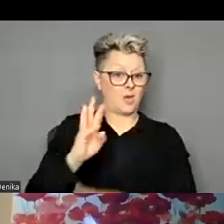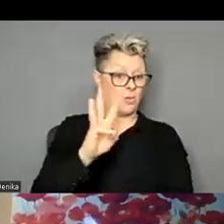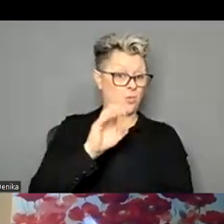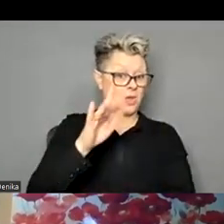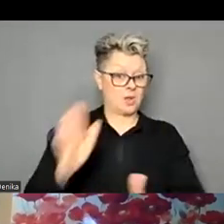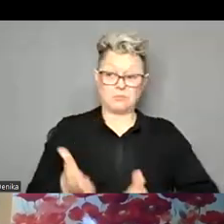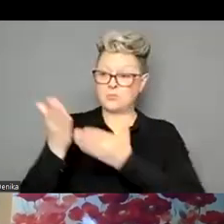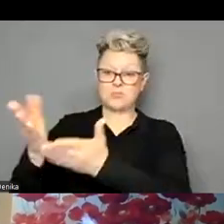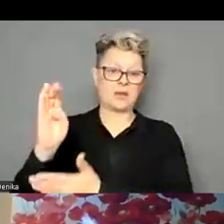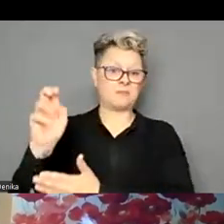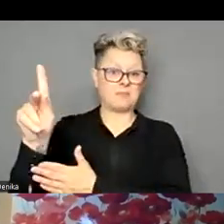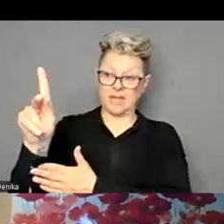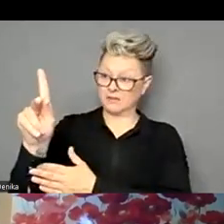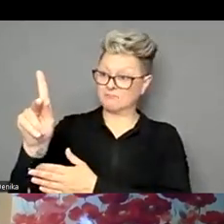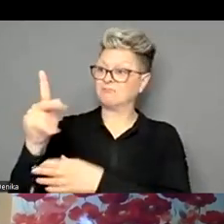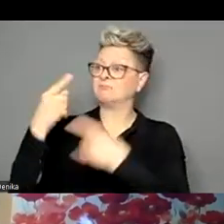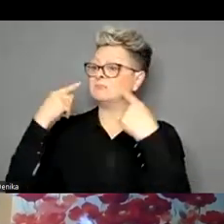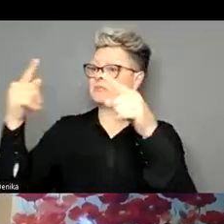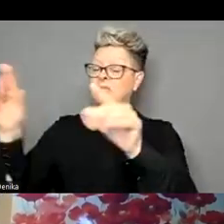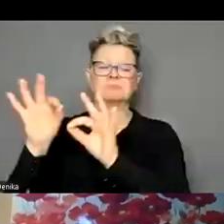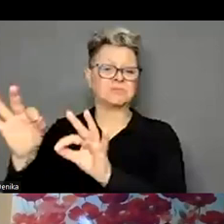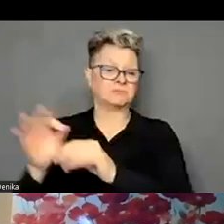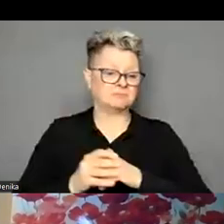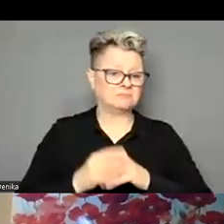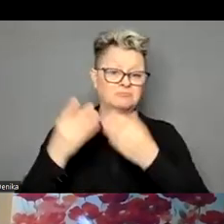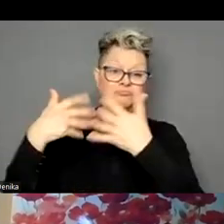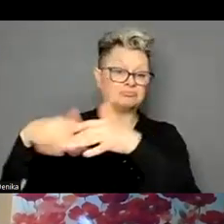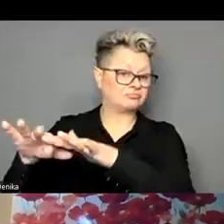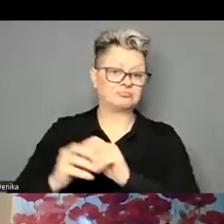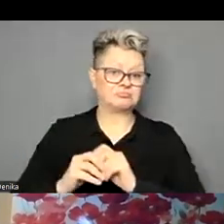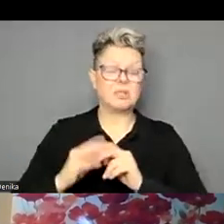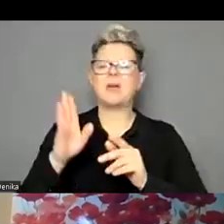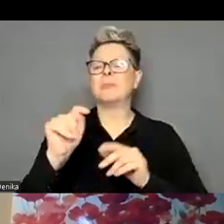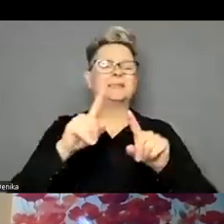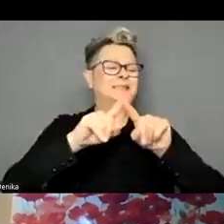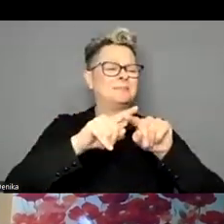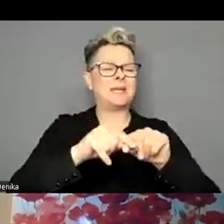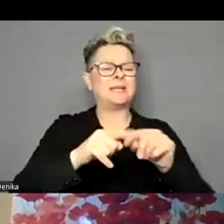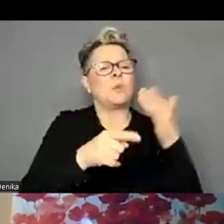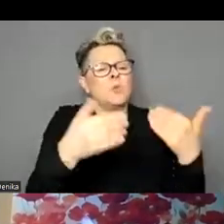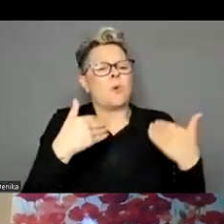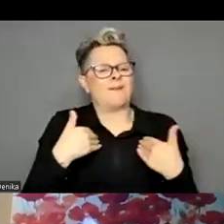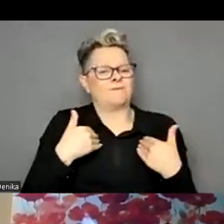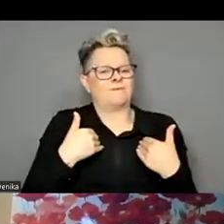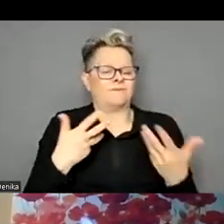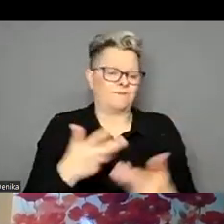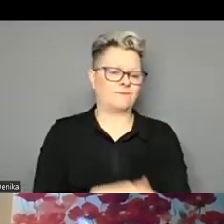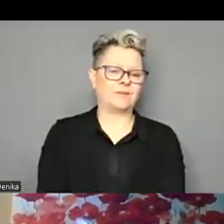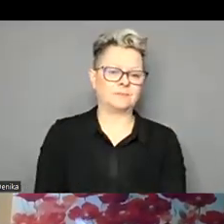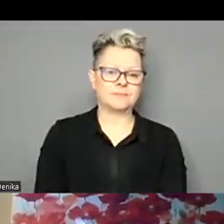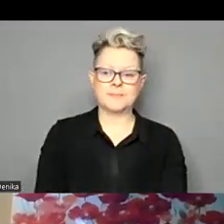it. But I would say it just depends on what assets are in your estate at the time of death, is what it comes down Okay. to.